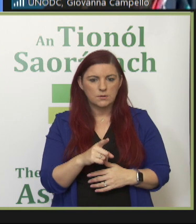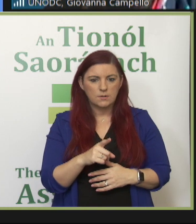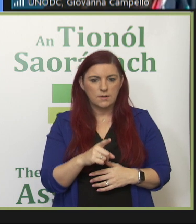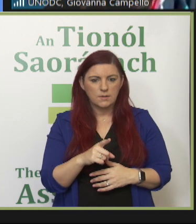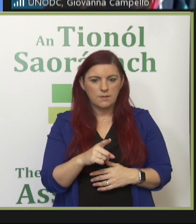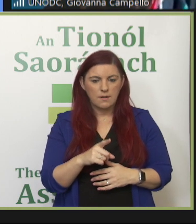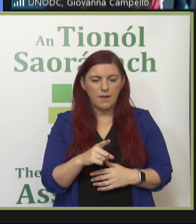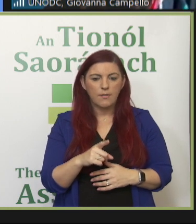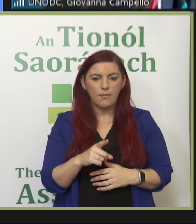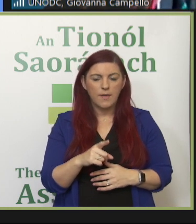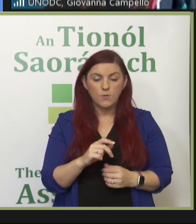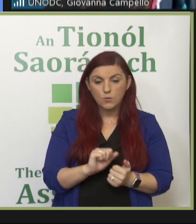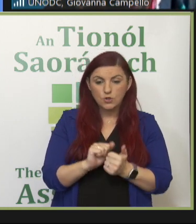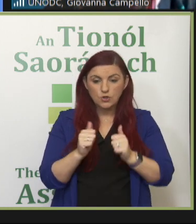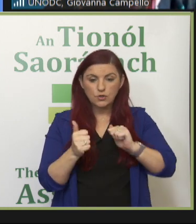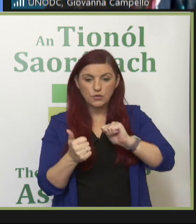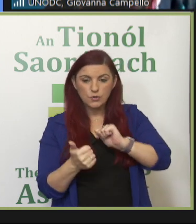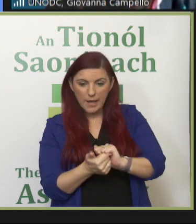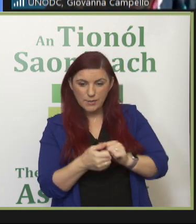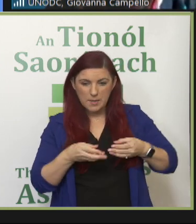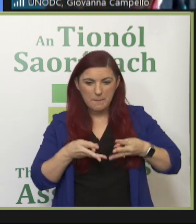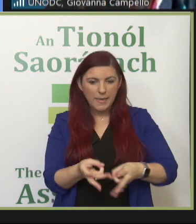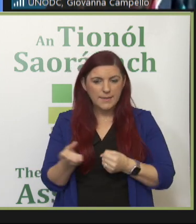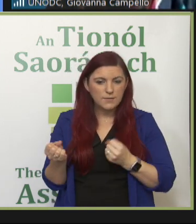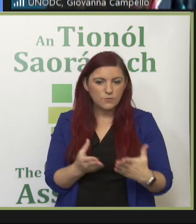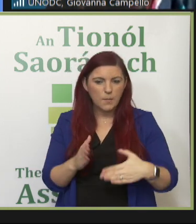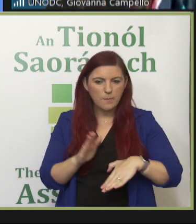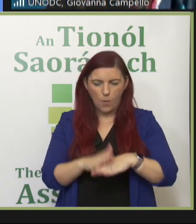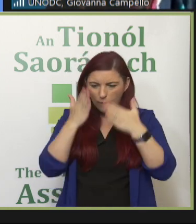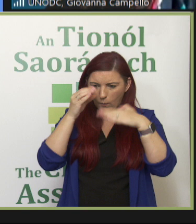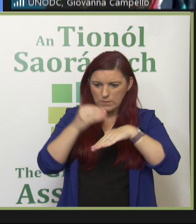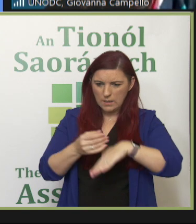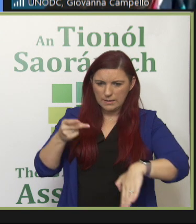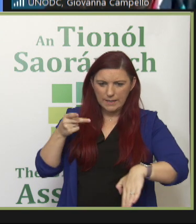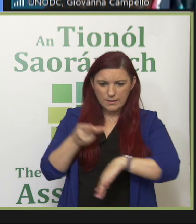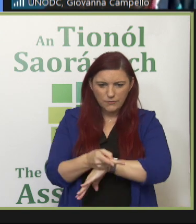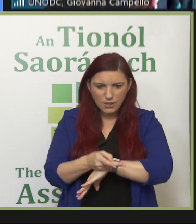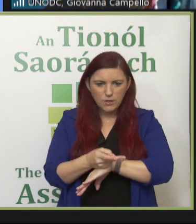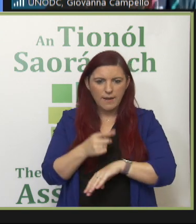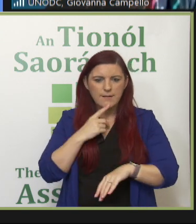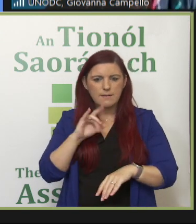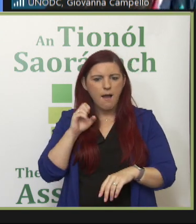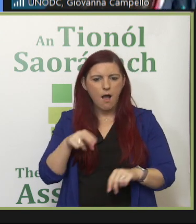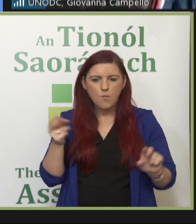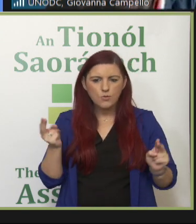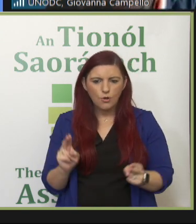intervention that are comprised of under harm reduction and that are aimed at